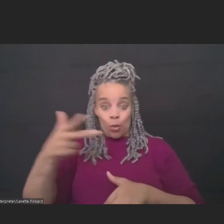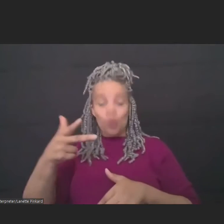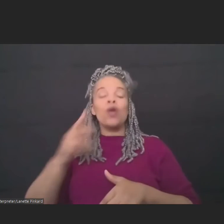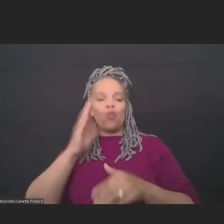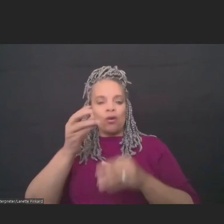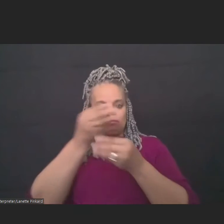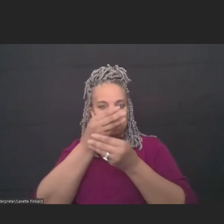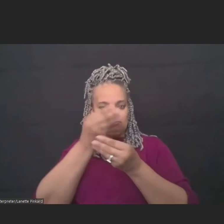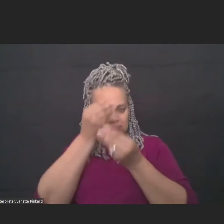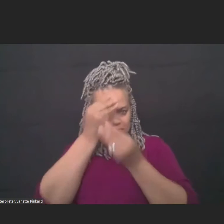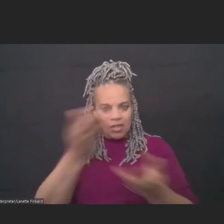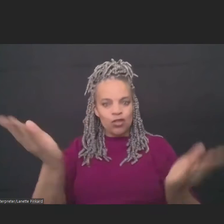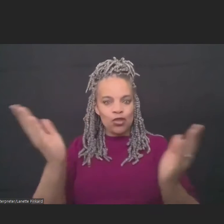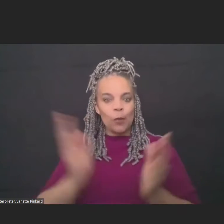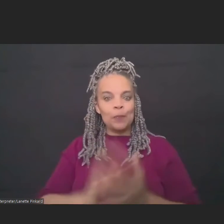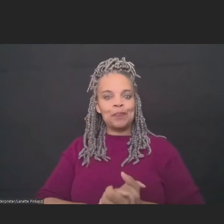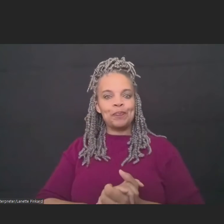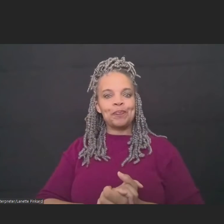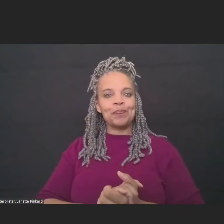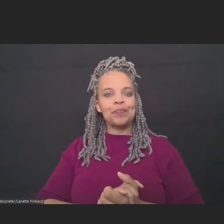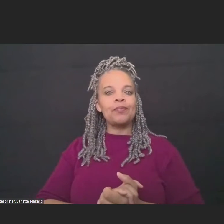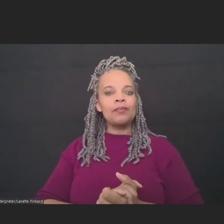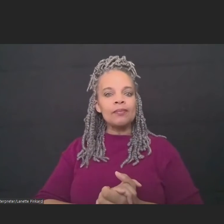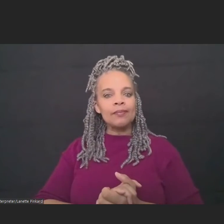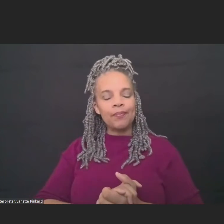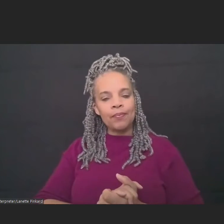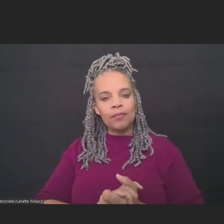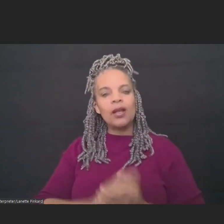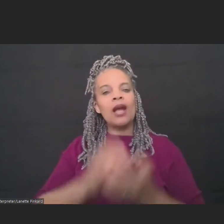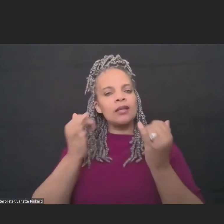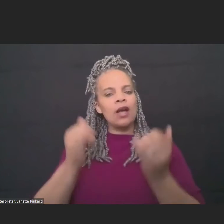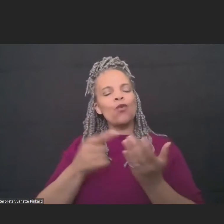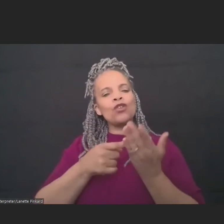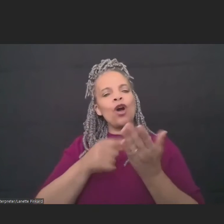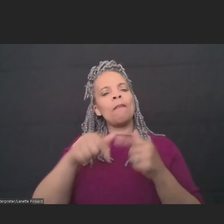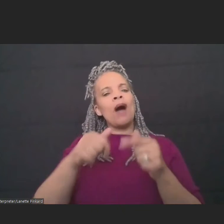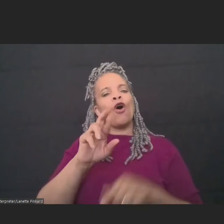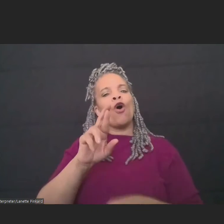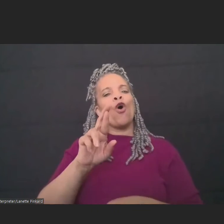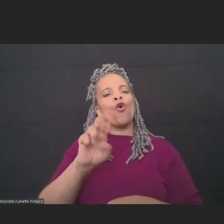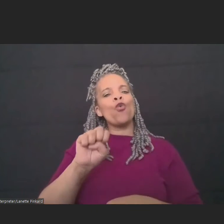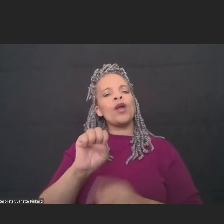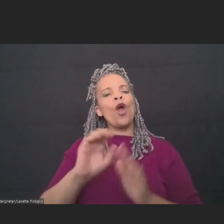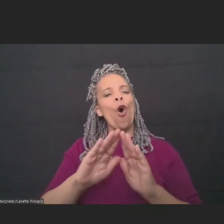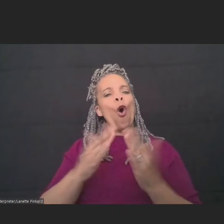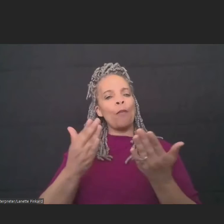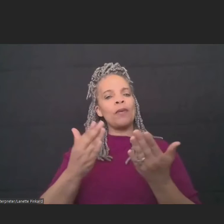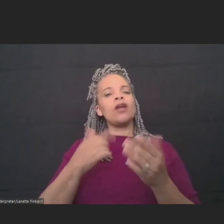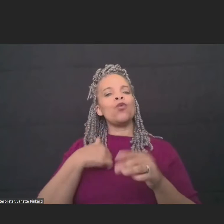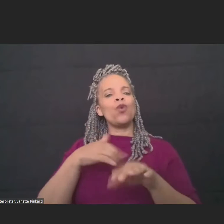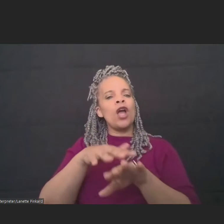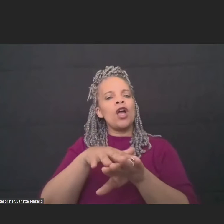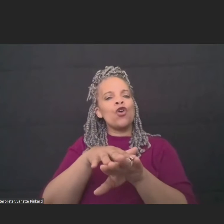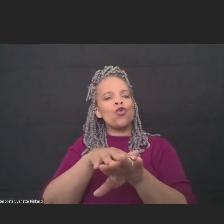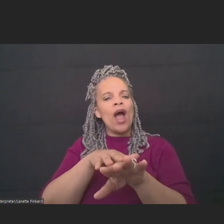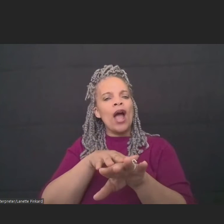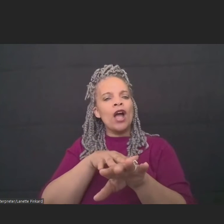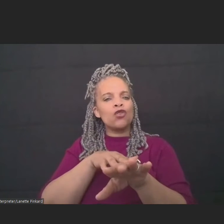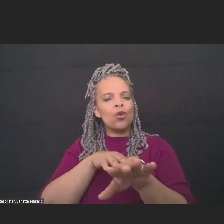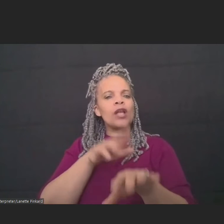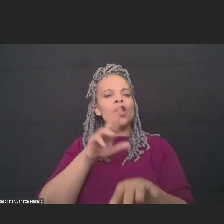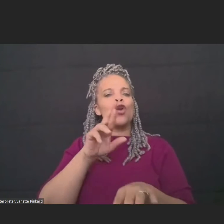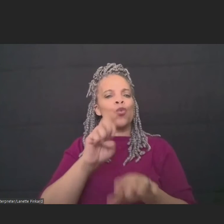Okay, next, I want to talk about some reopenings as we gradually reopen,